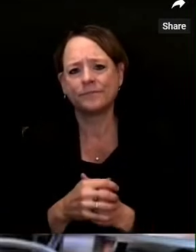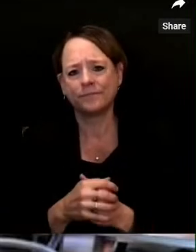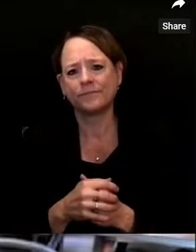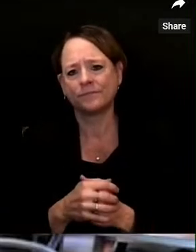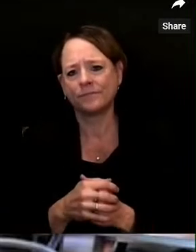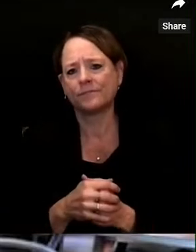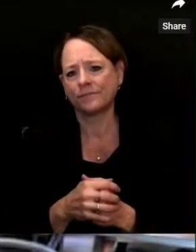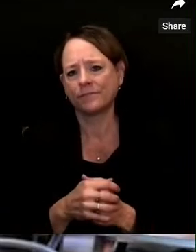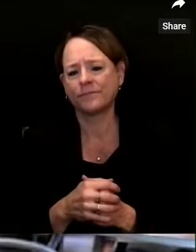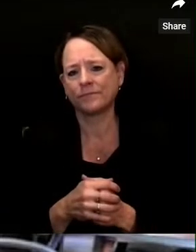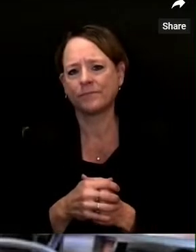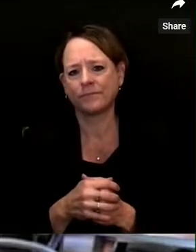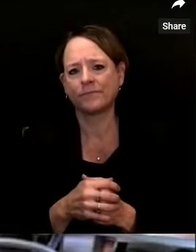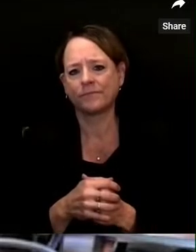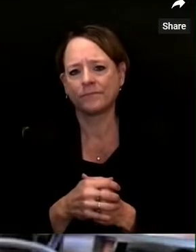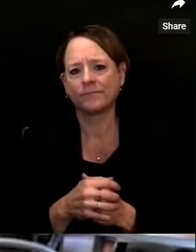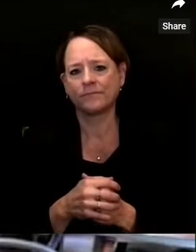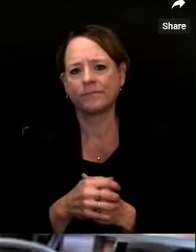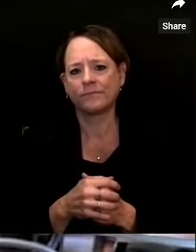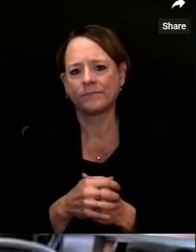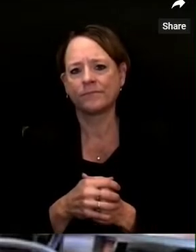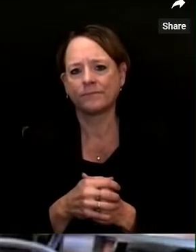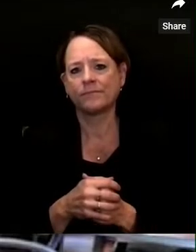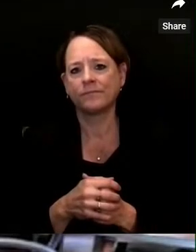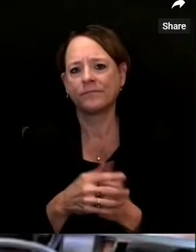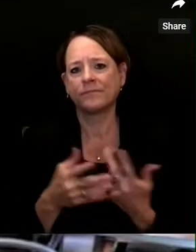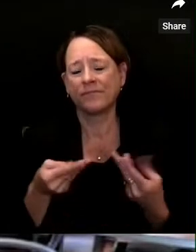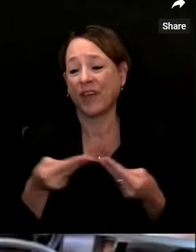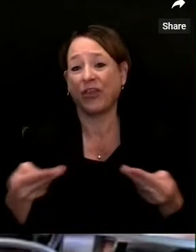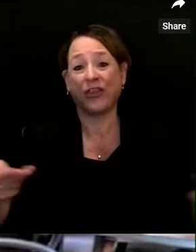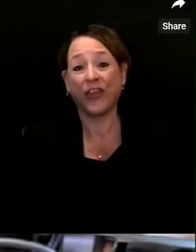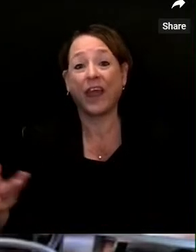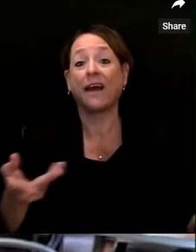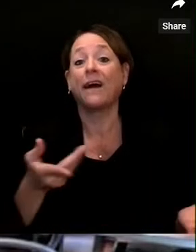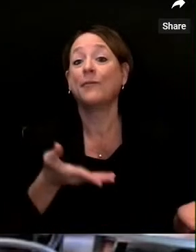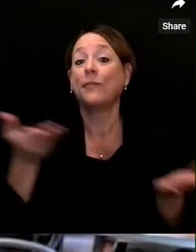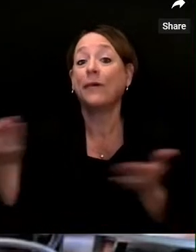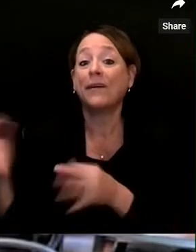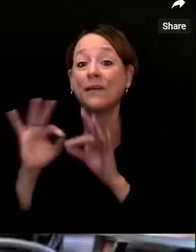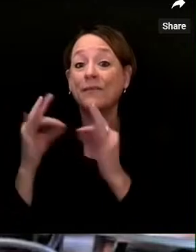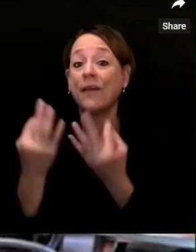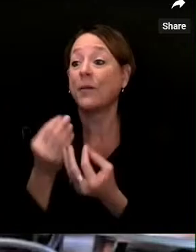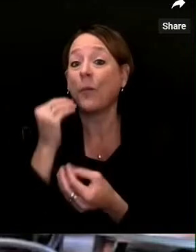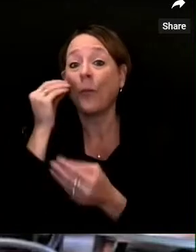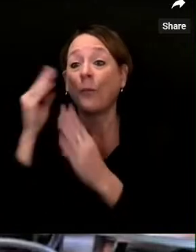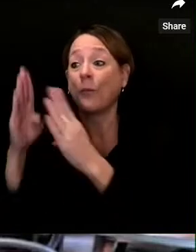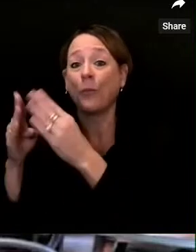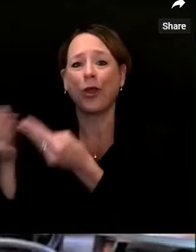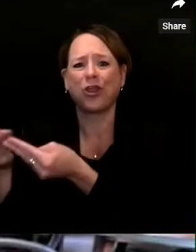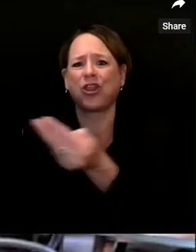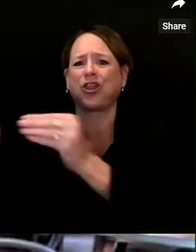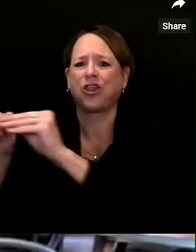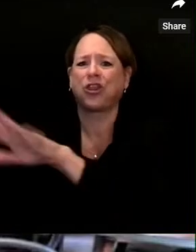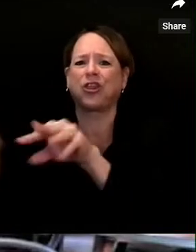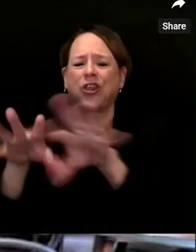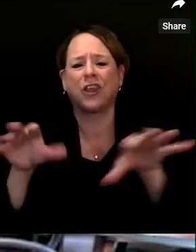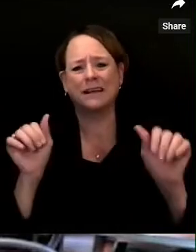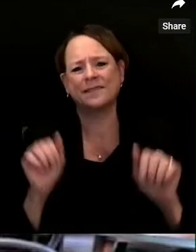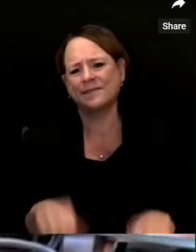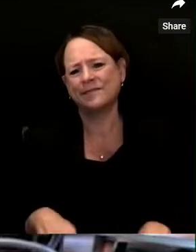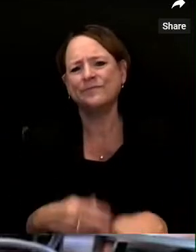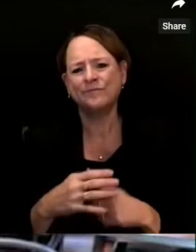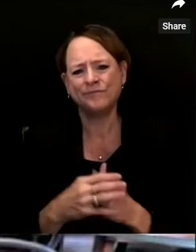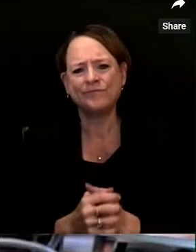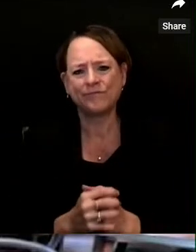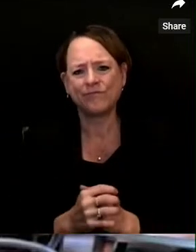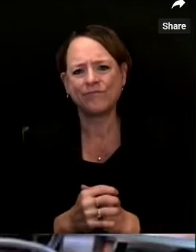vulnerable people in their lives. We also know that as we can continue to remove barriers, make it easier for kids to